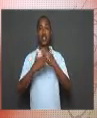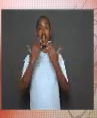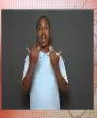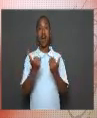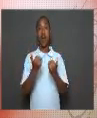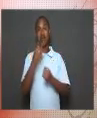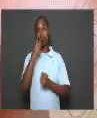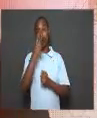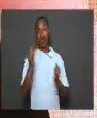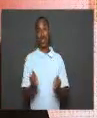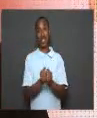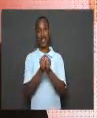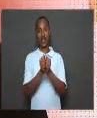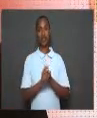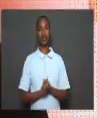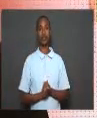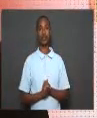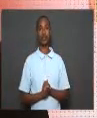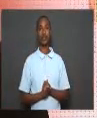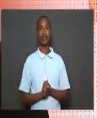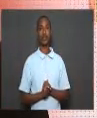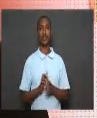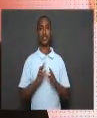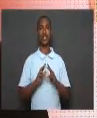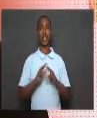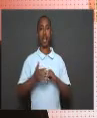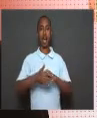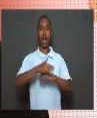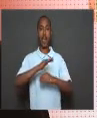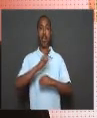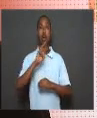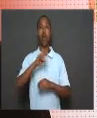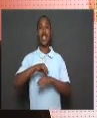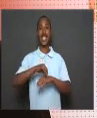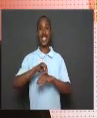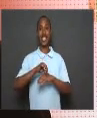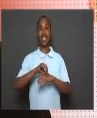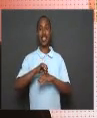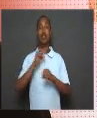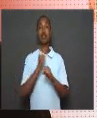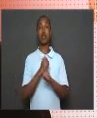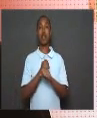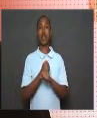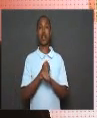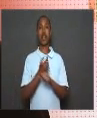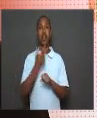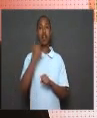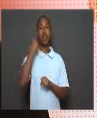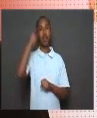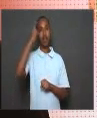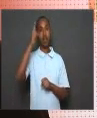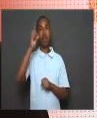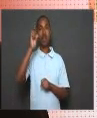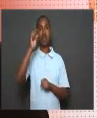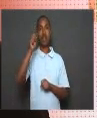them now. The hide, or skin, is prepared for tanning during